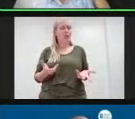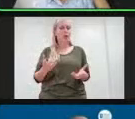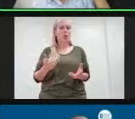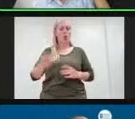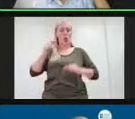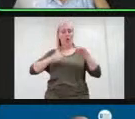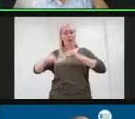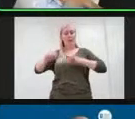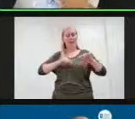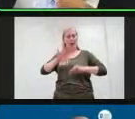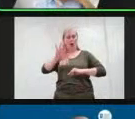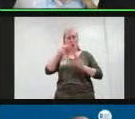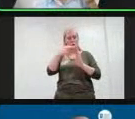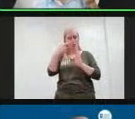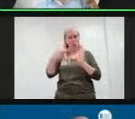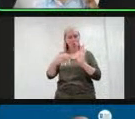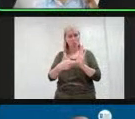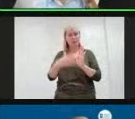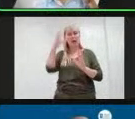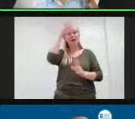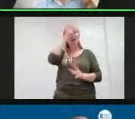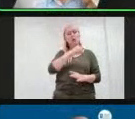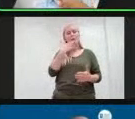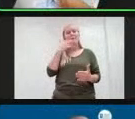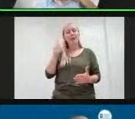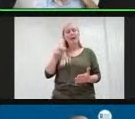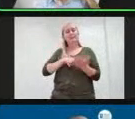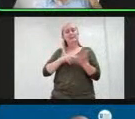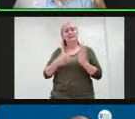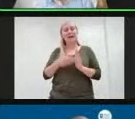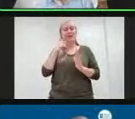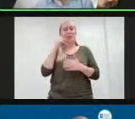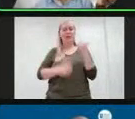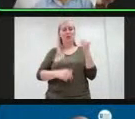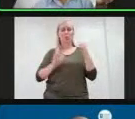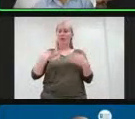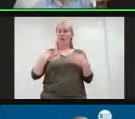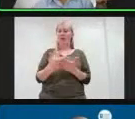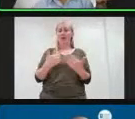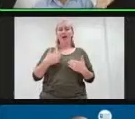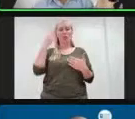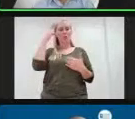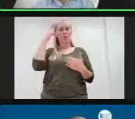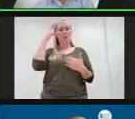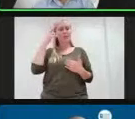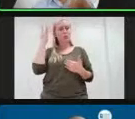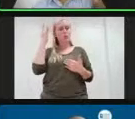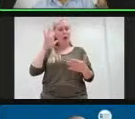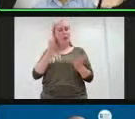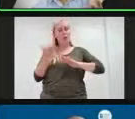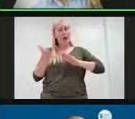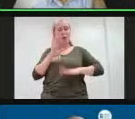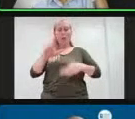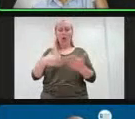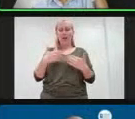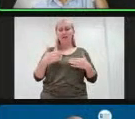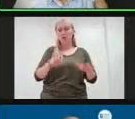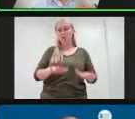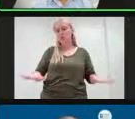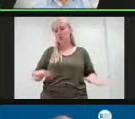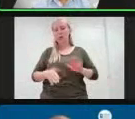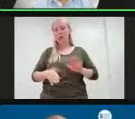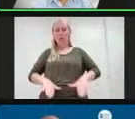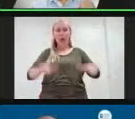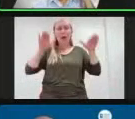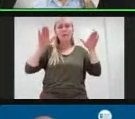your initial ground rules, assume the best intent on each other. We all have a reason why we ran for this. We all have children, we raised them, and there is a reason